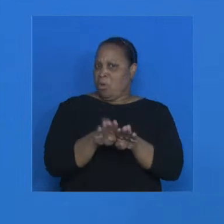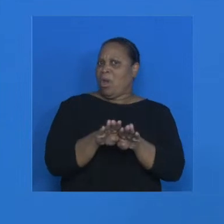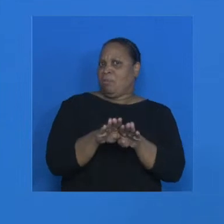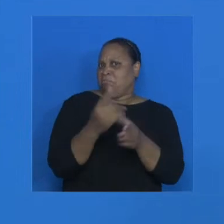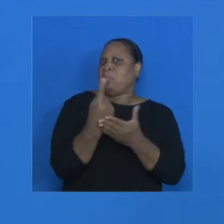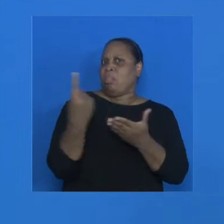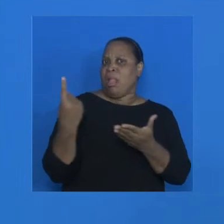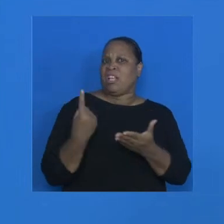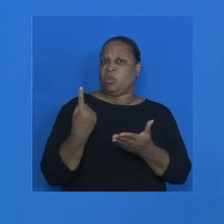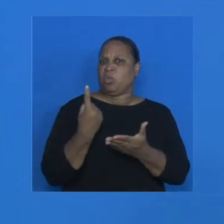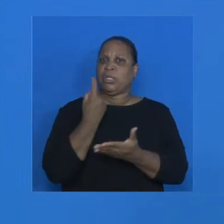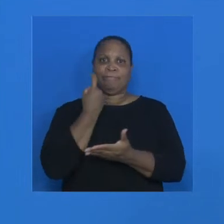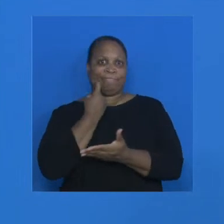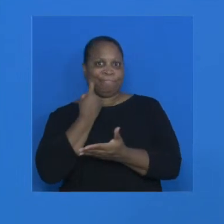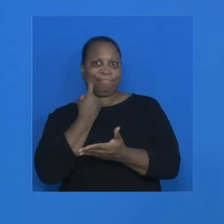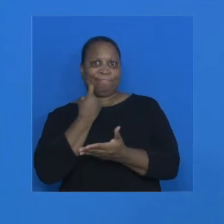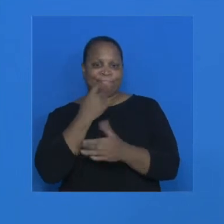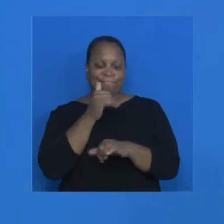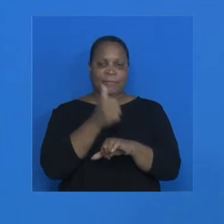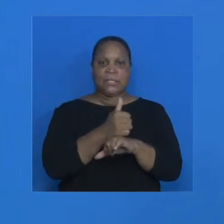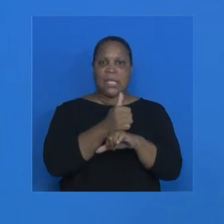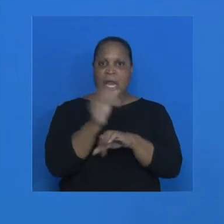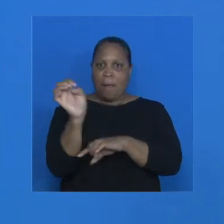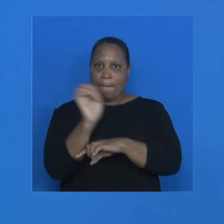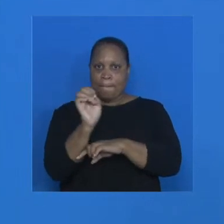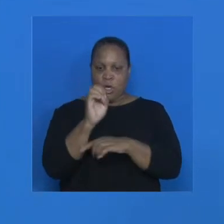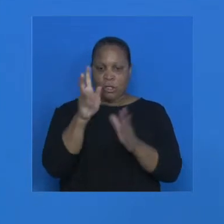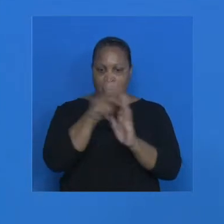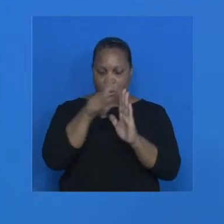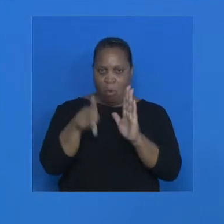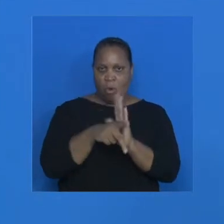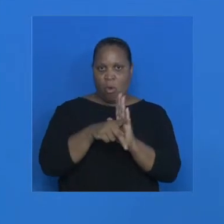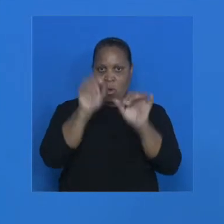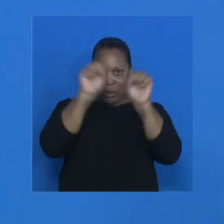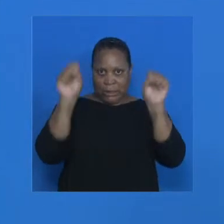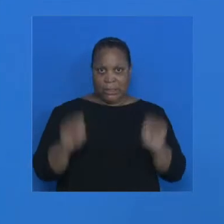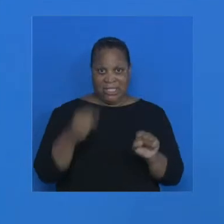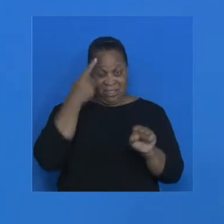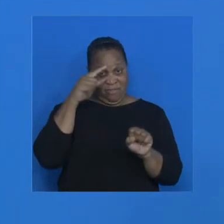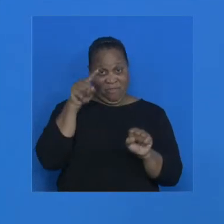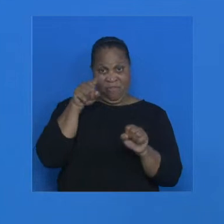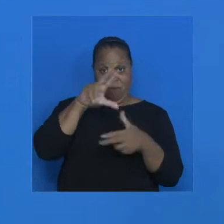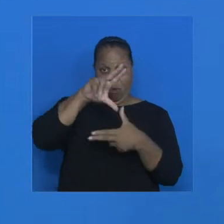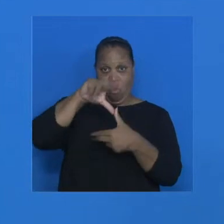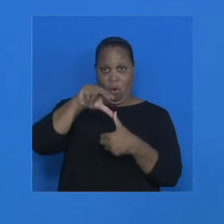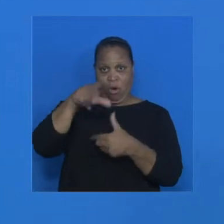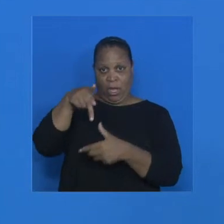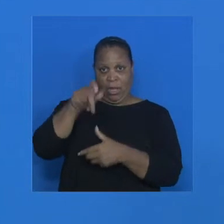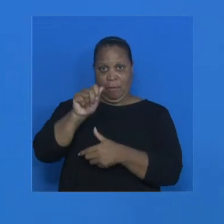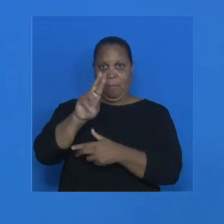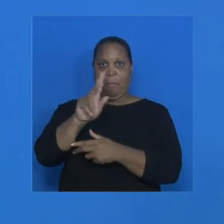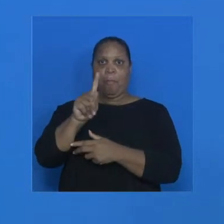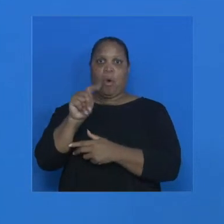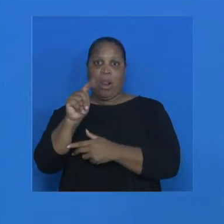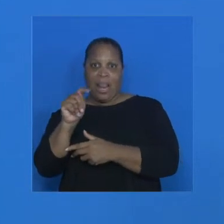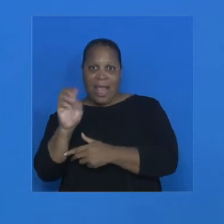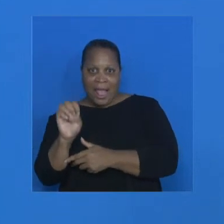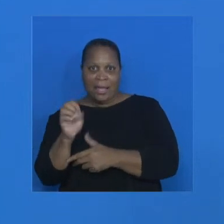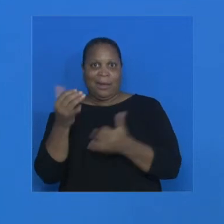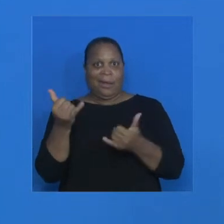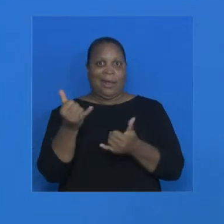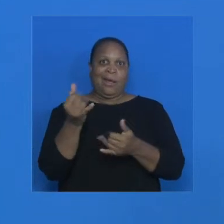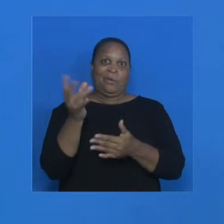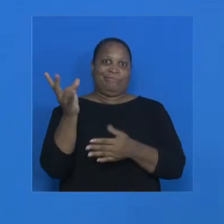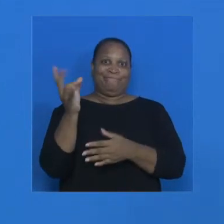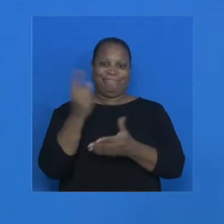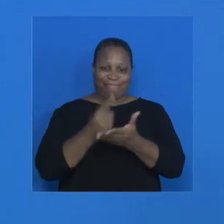began putting in place our emergency systems and protocols for Hurricane Paulette. And here we are again, a mere 7 days